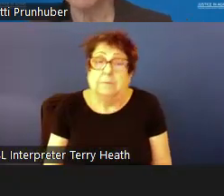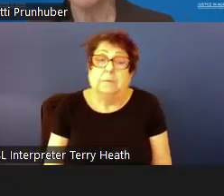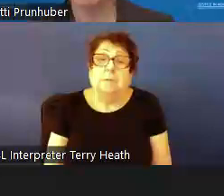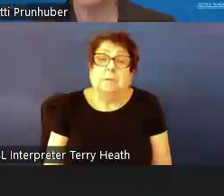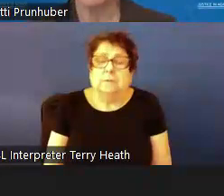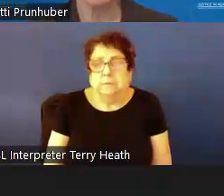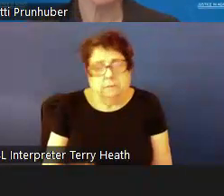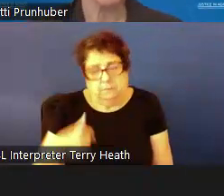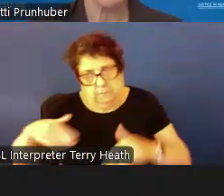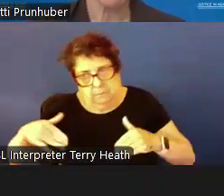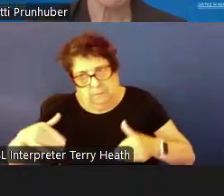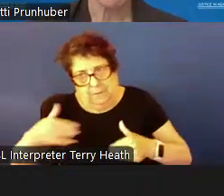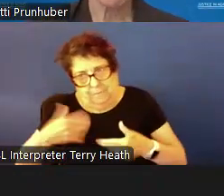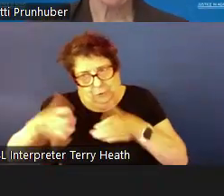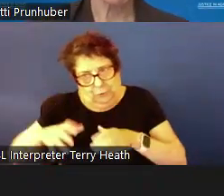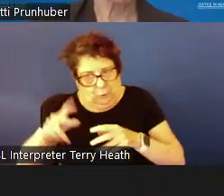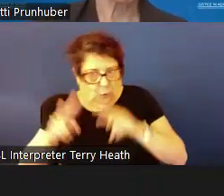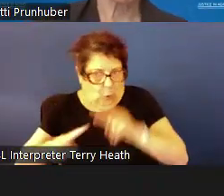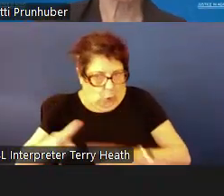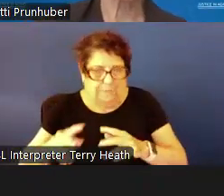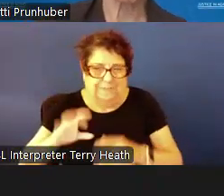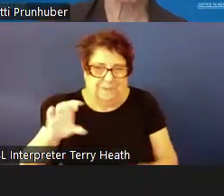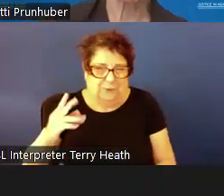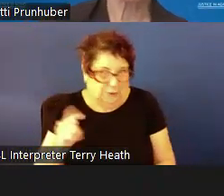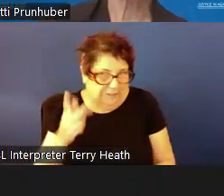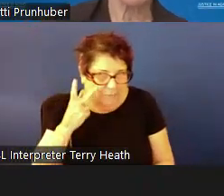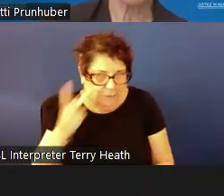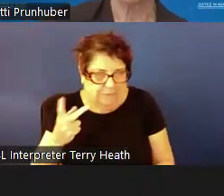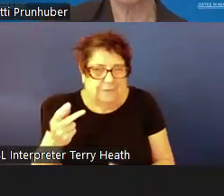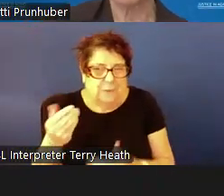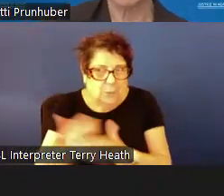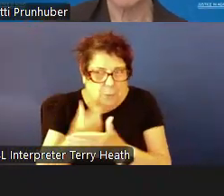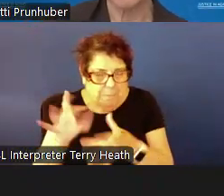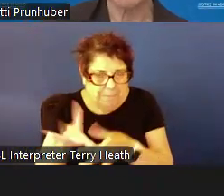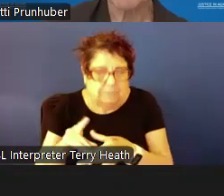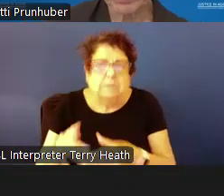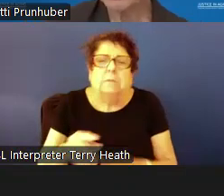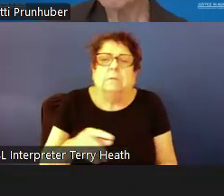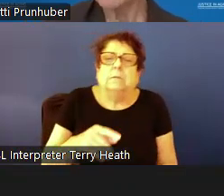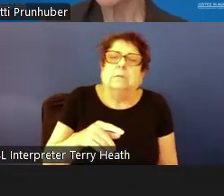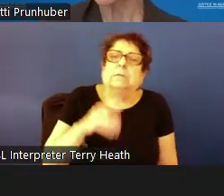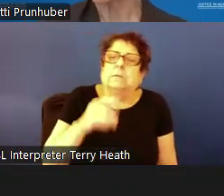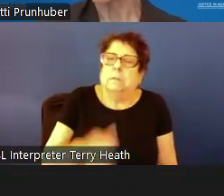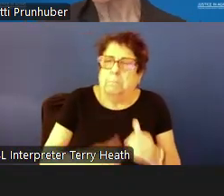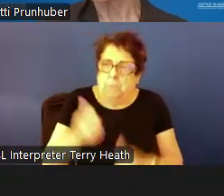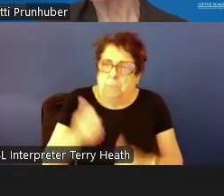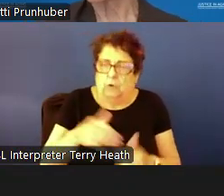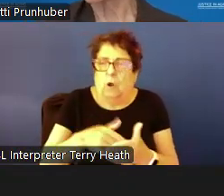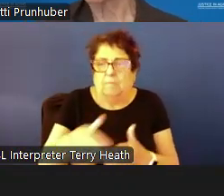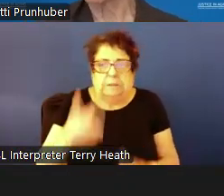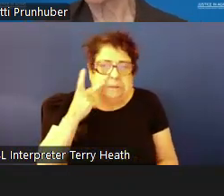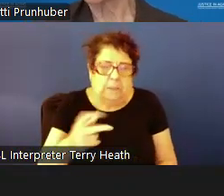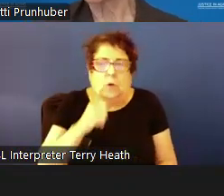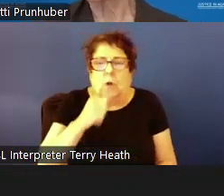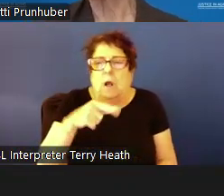look at all the new messages in the chat, is non-payment of rent or an eviction. This